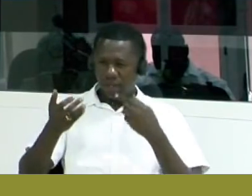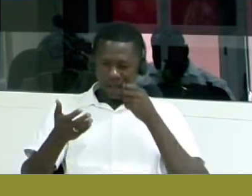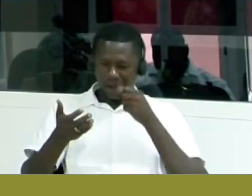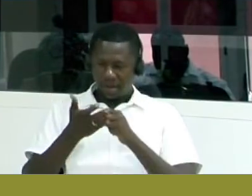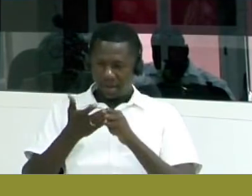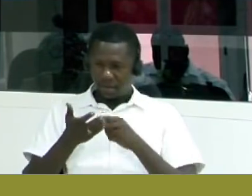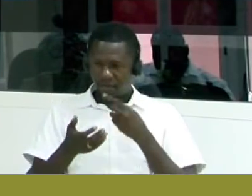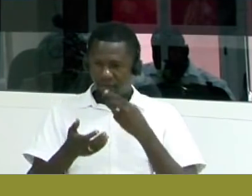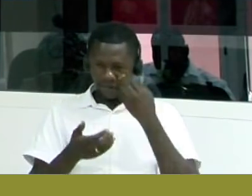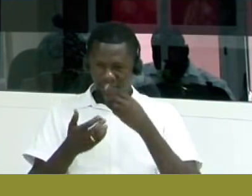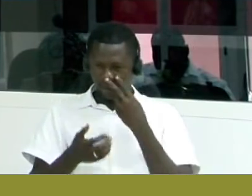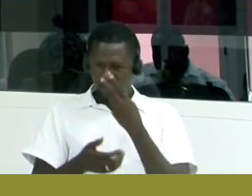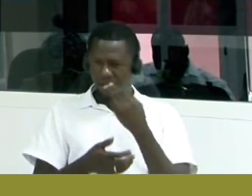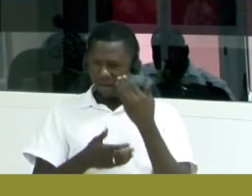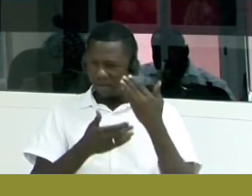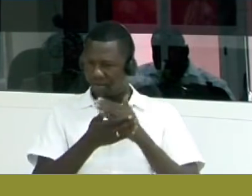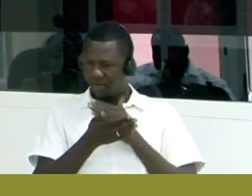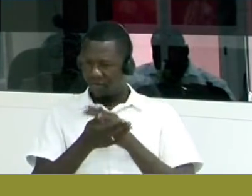addressed to you?